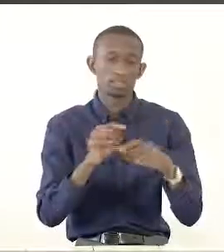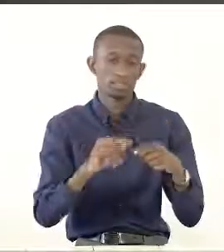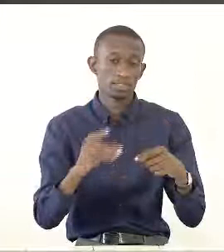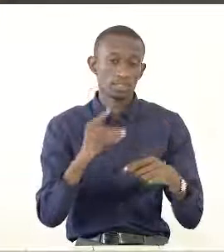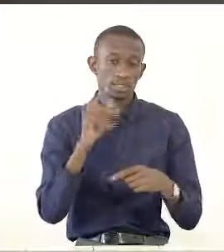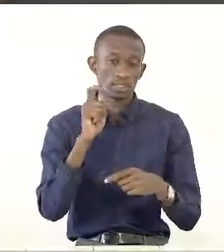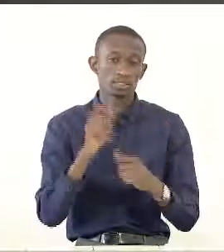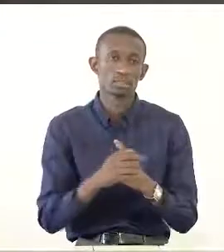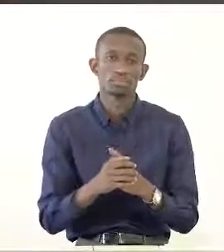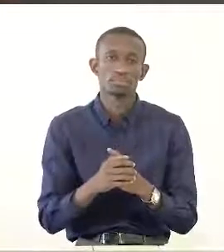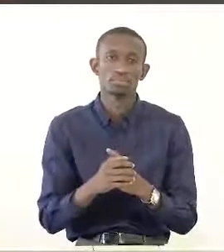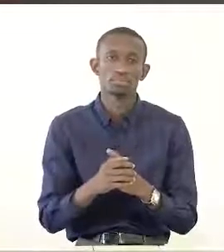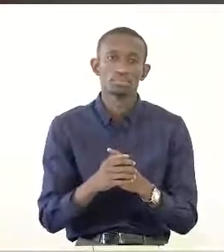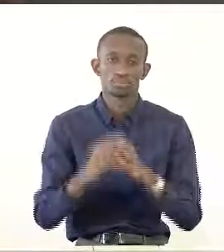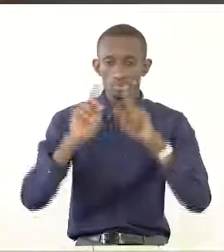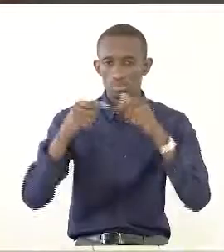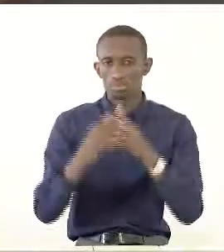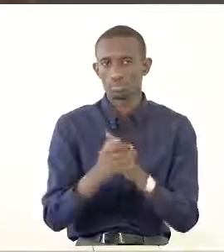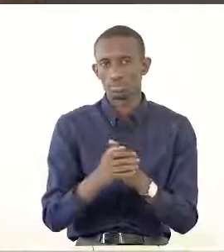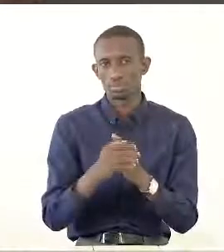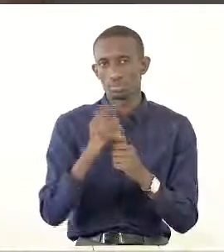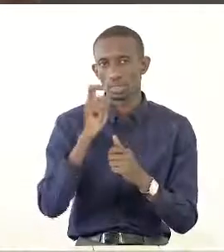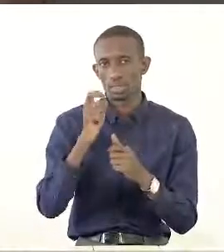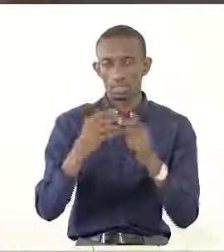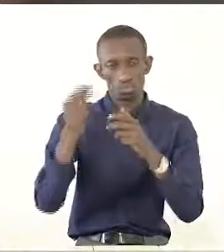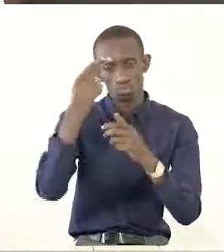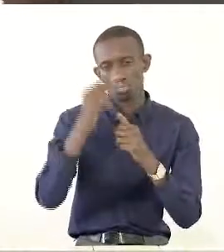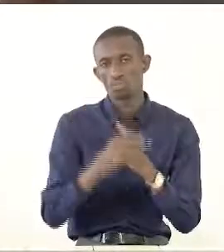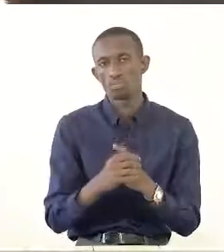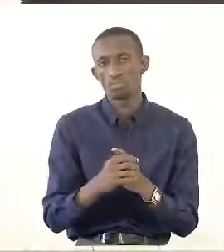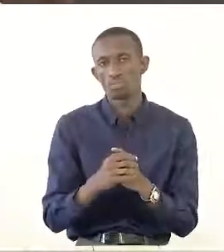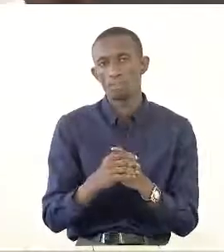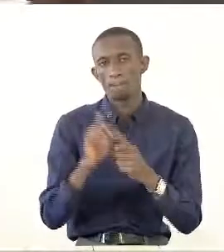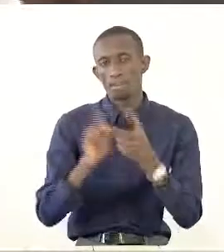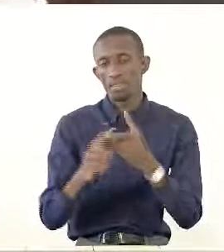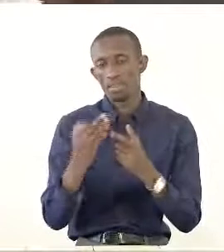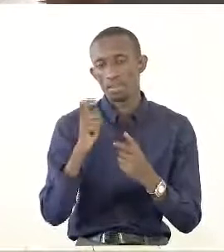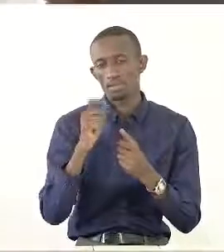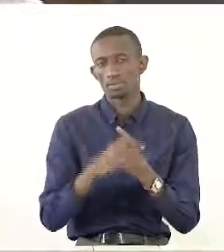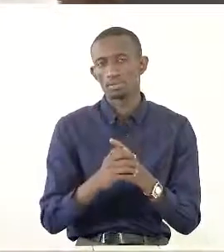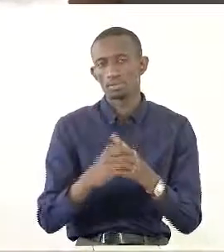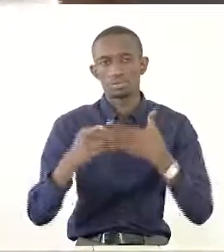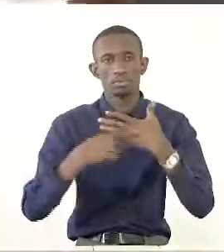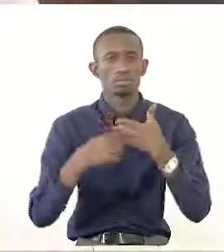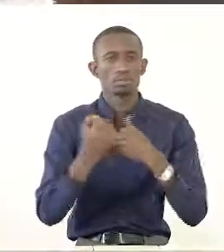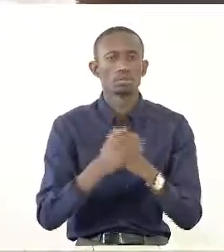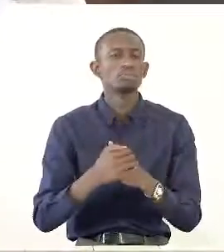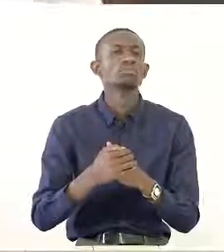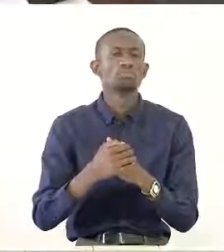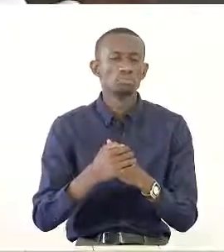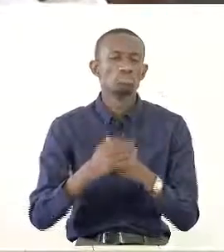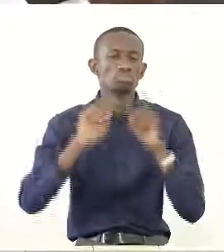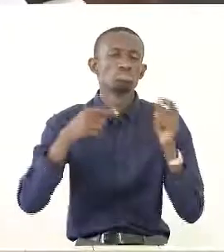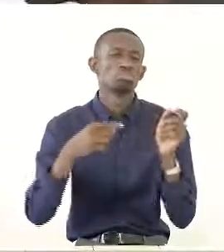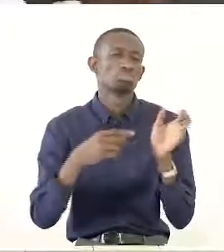of this function, x squared plus 3x minus 5 dx, which is equal to